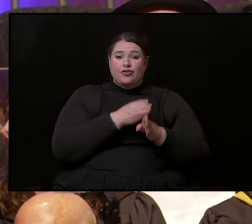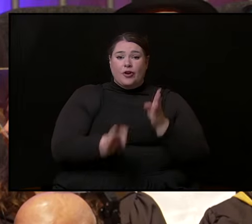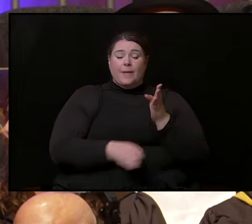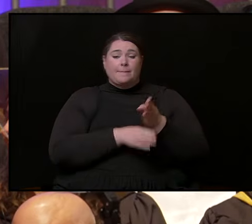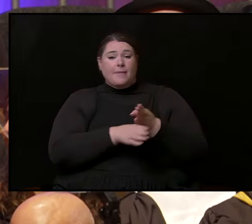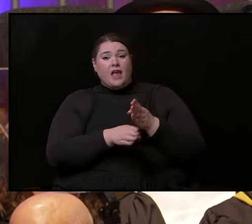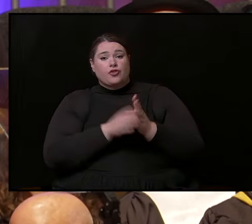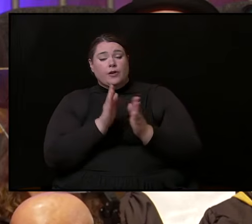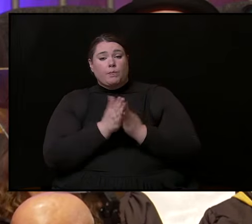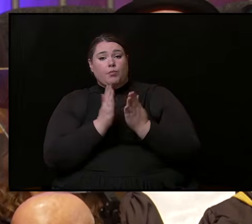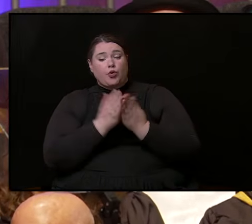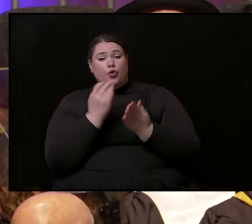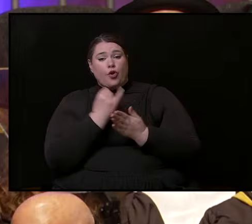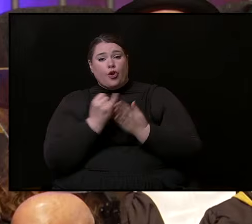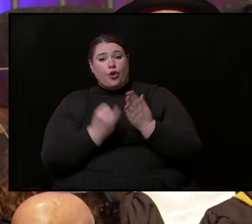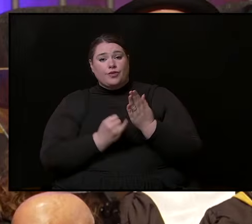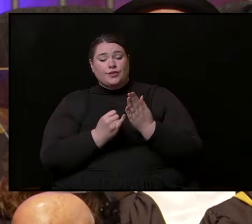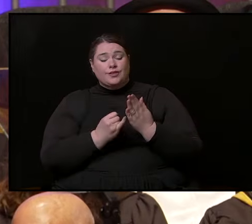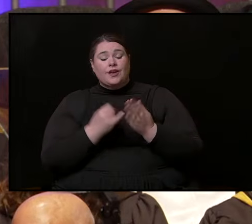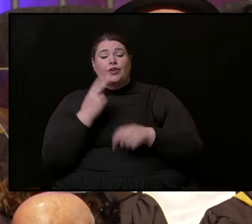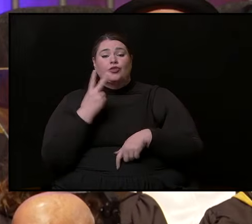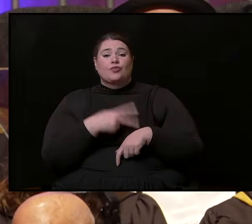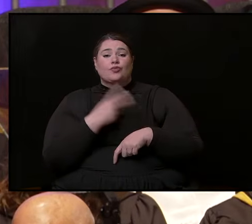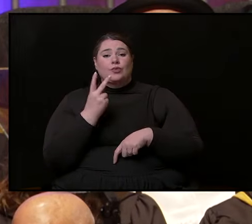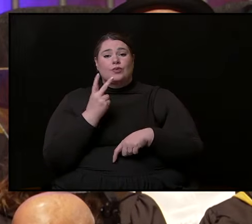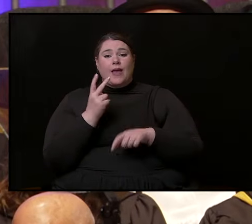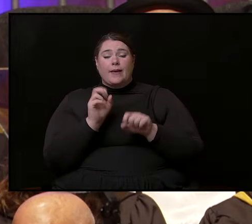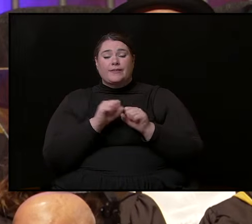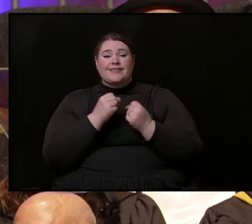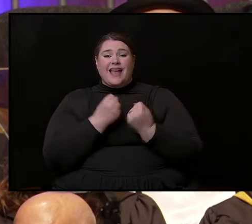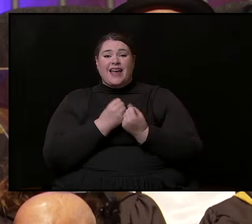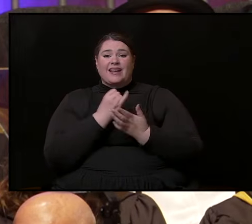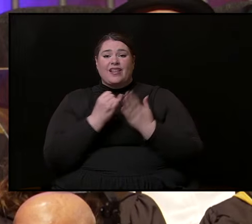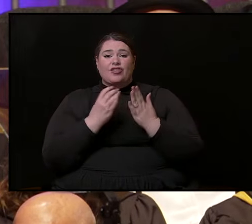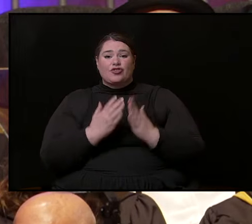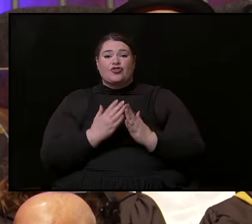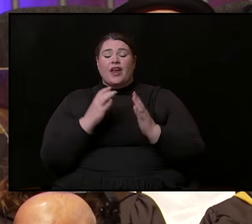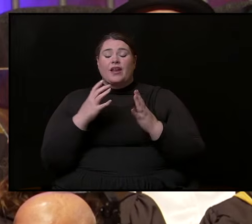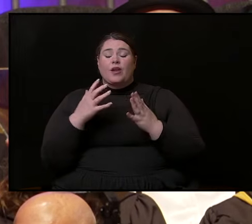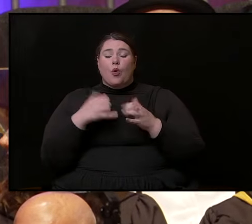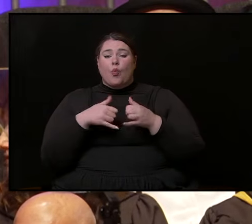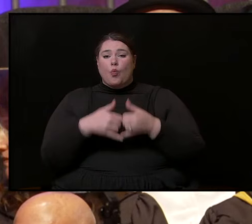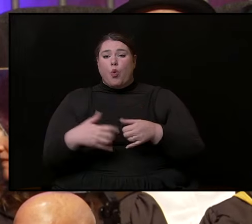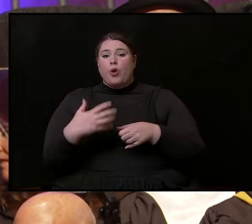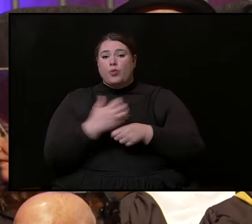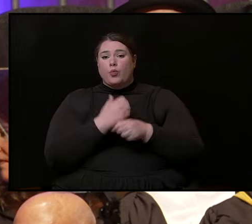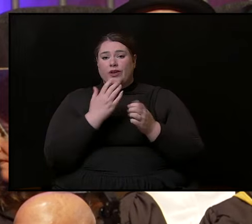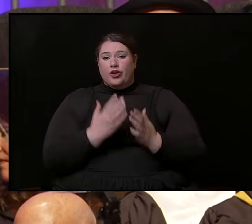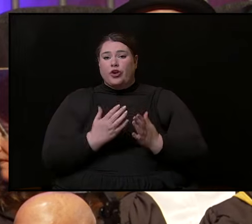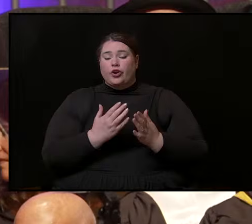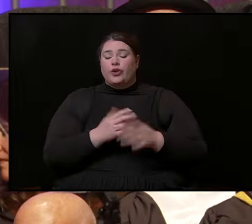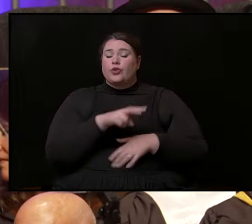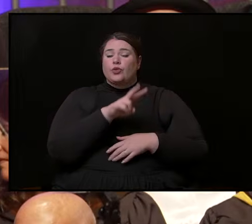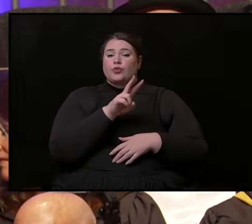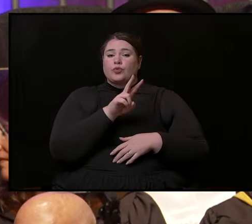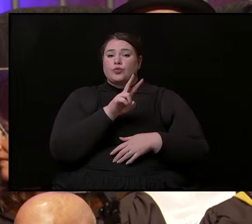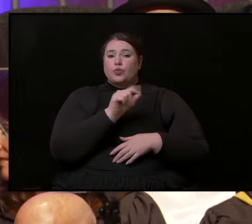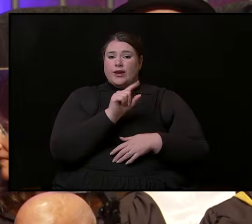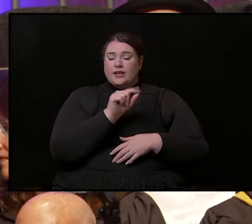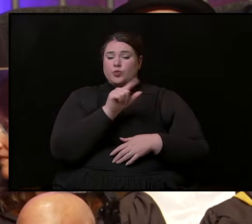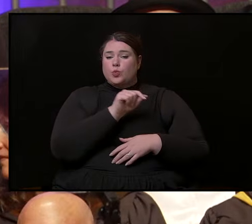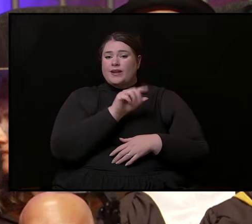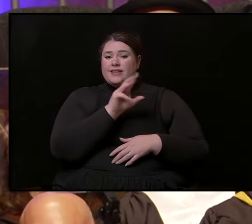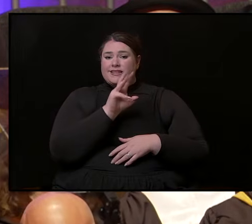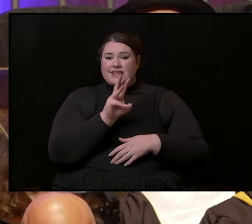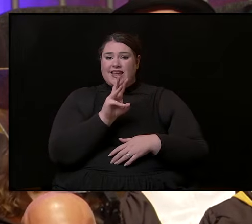arts. Martin is a two-time Society of Illustrators Student Gallery winner. He is the winner of the 2026